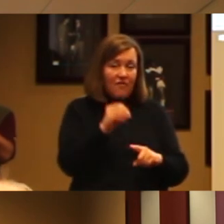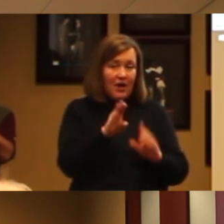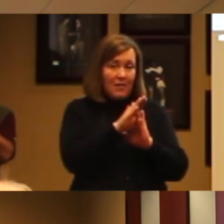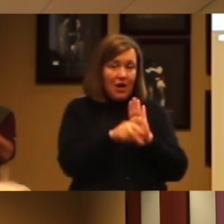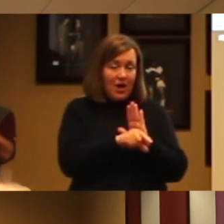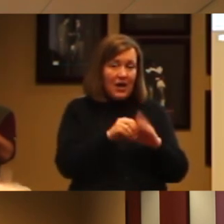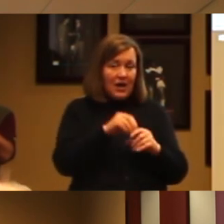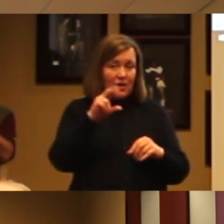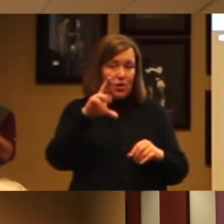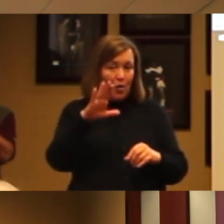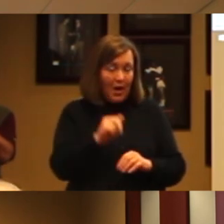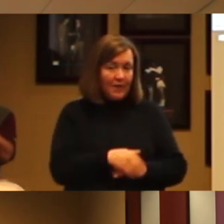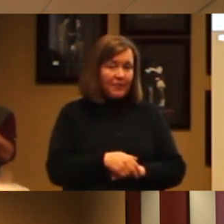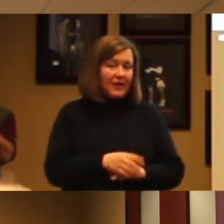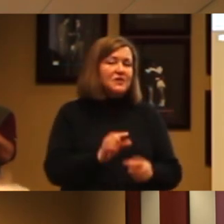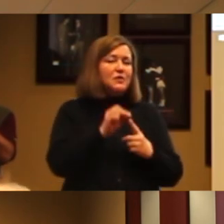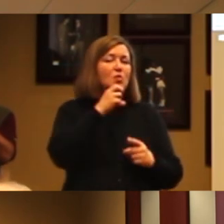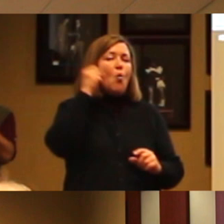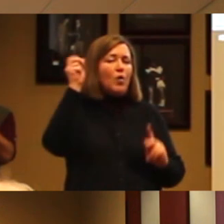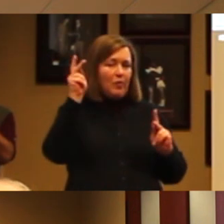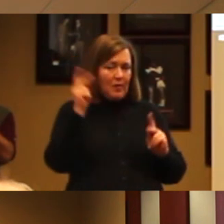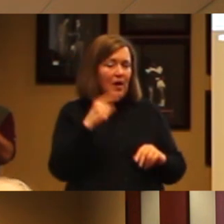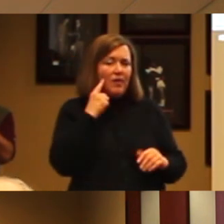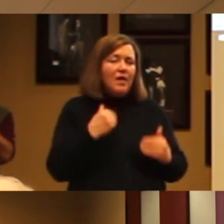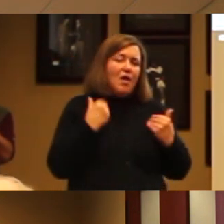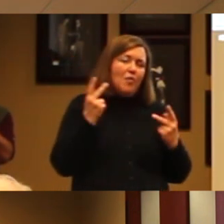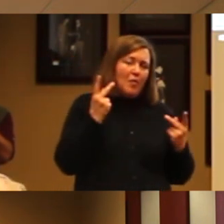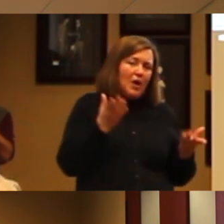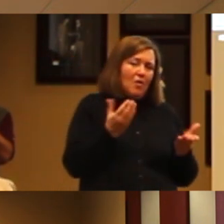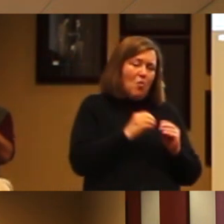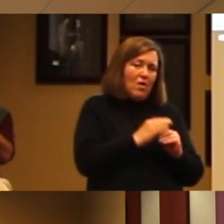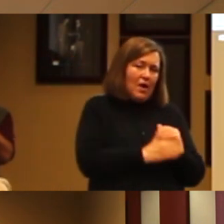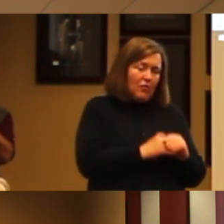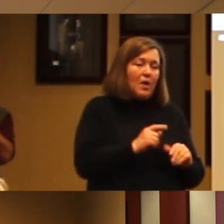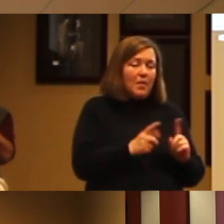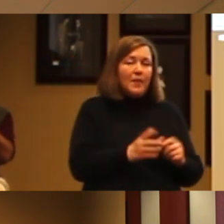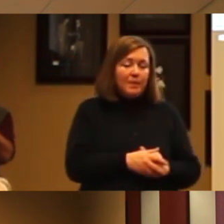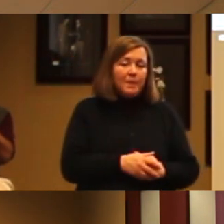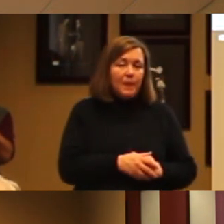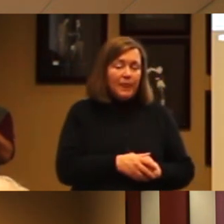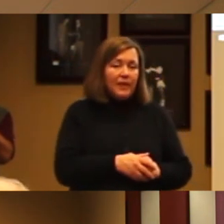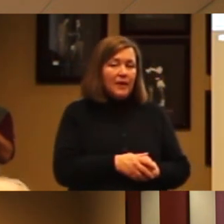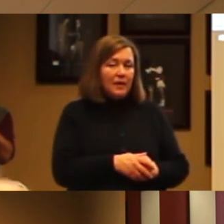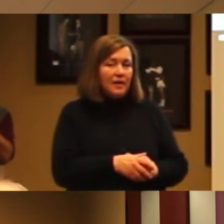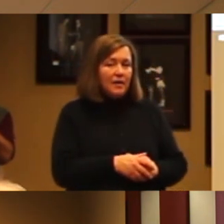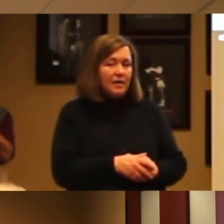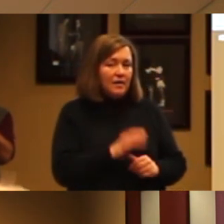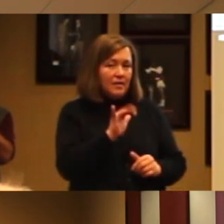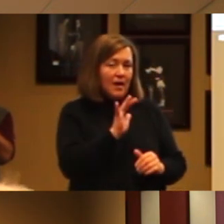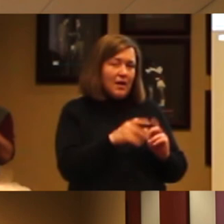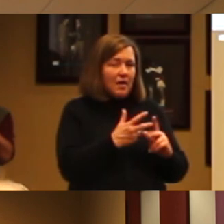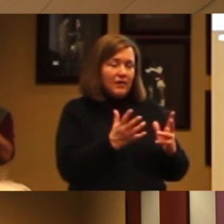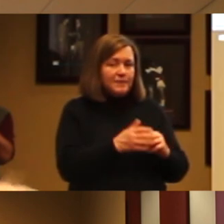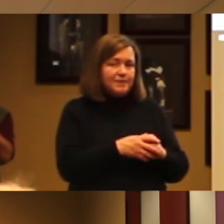in Cuba, particularly older people. I think younger people here are more comfortable, but that kind of, I don't